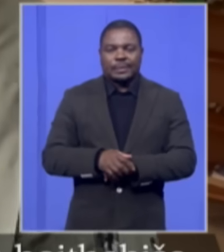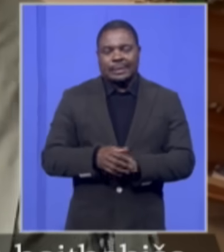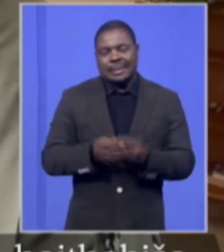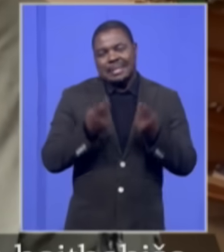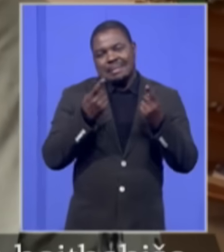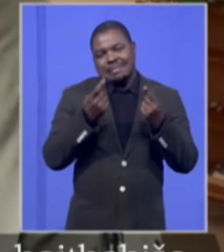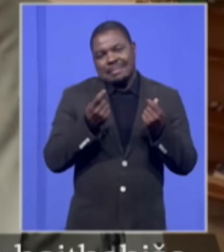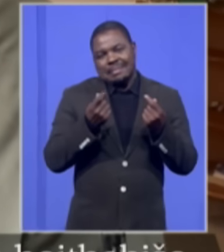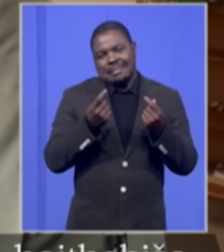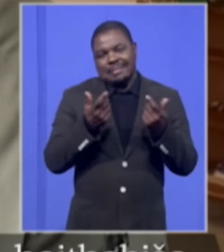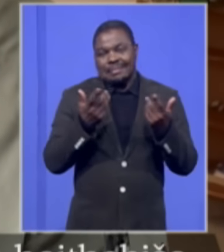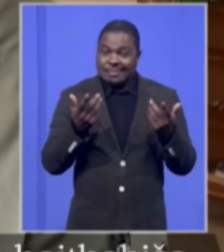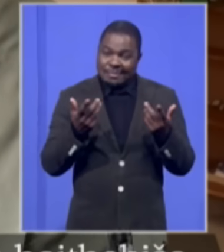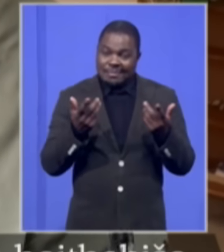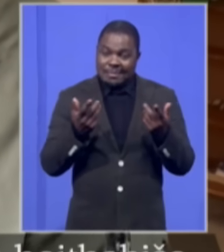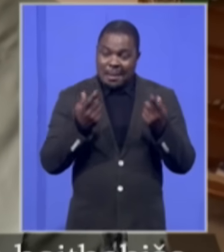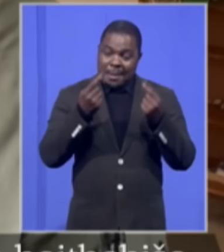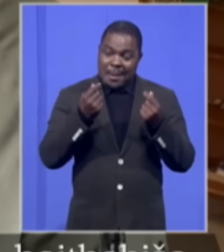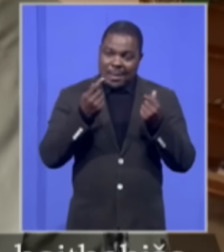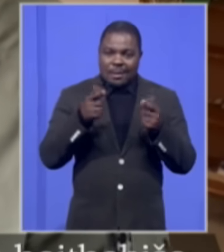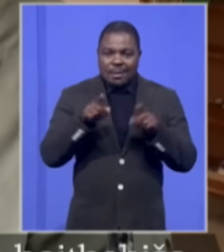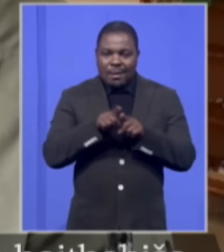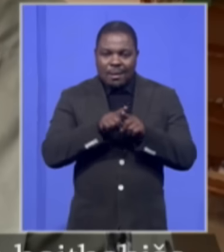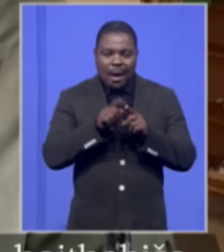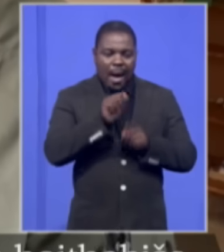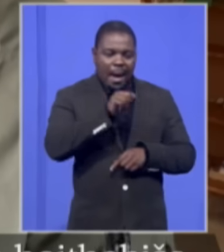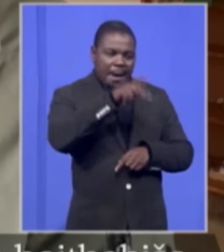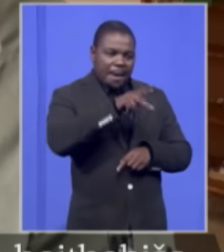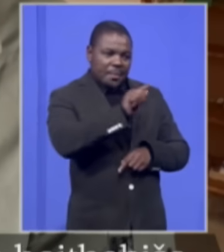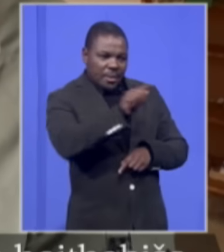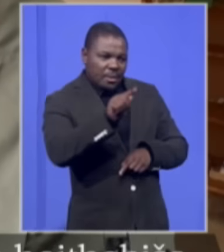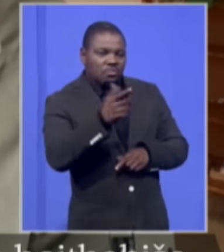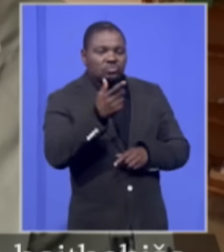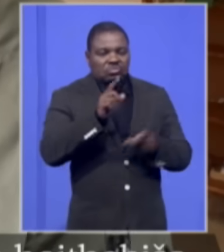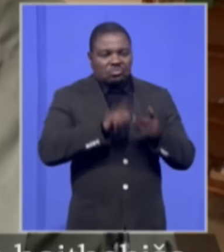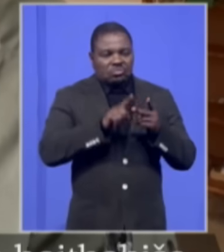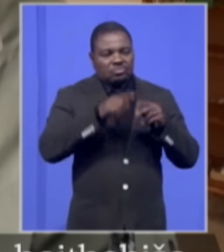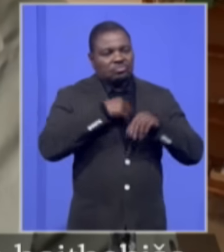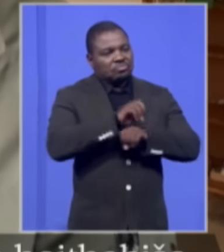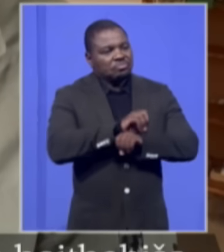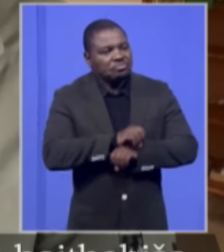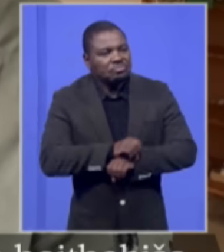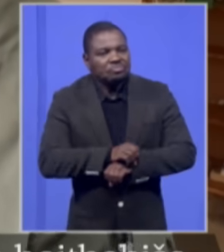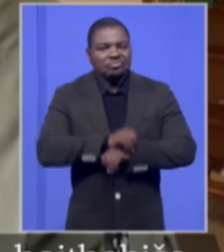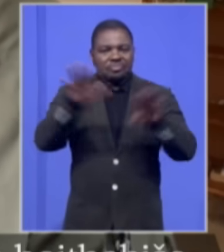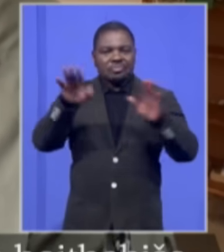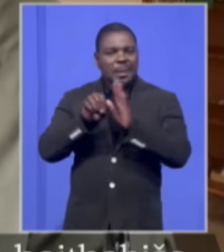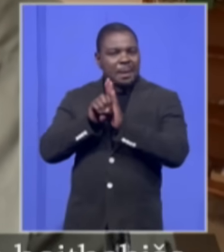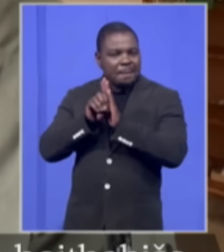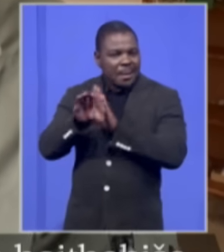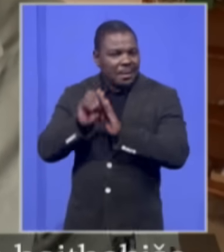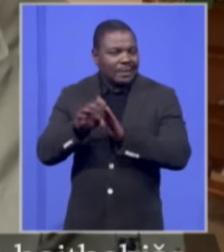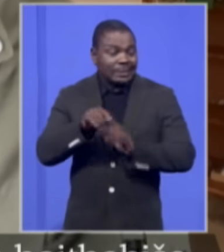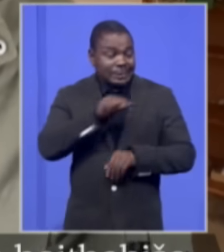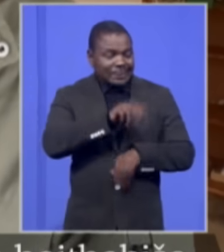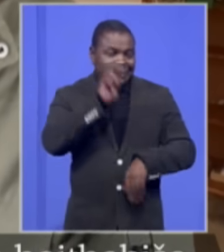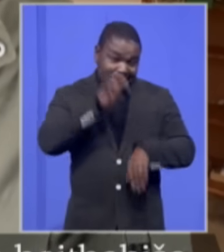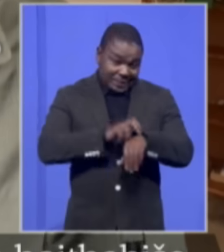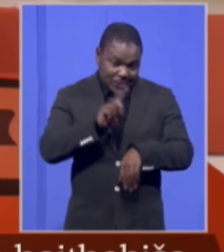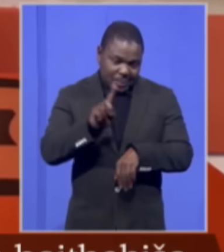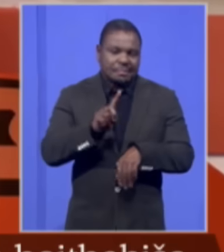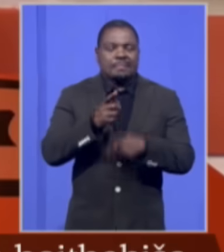mašheleng go di-mobile app tšona tše gore e phatlalatšiwe le marketing ka moka di tlhoka